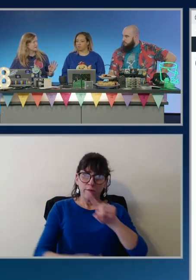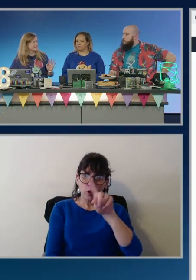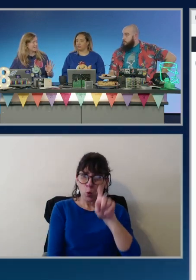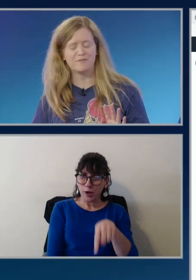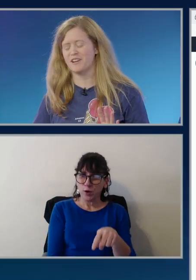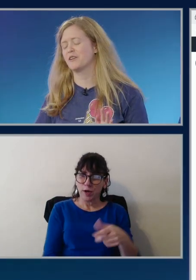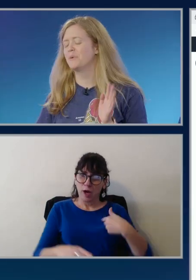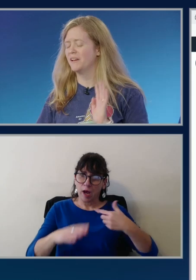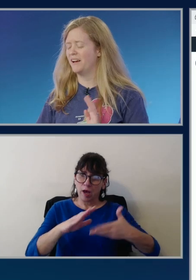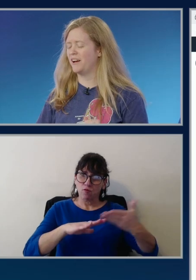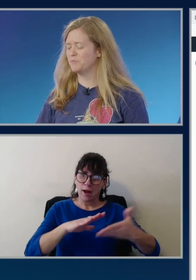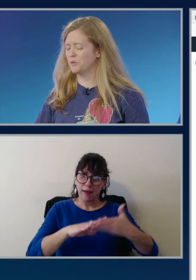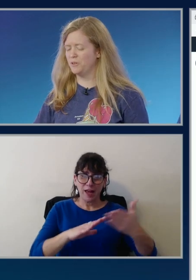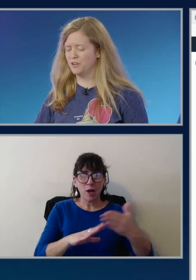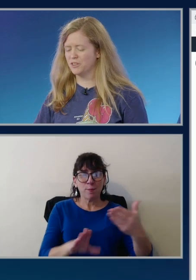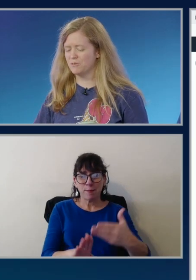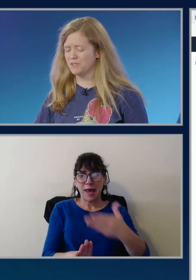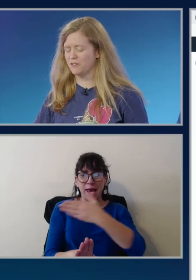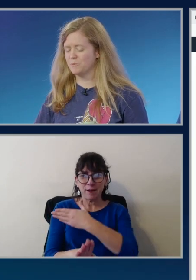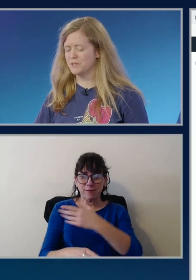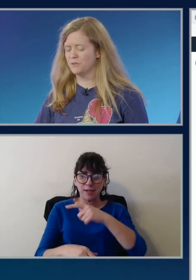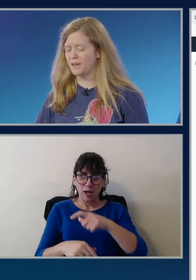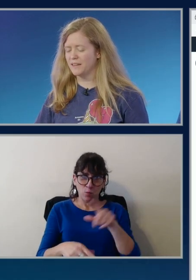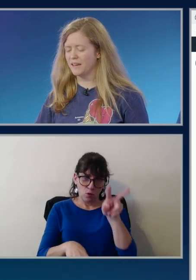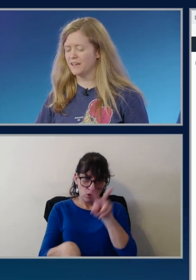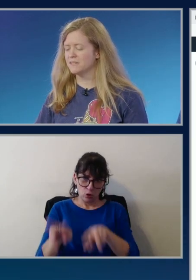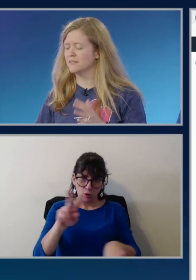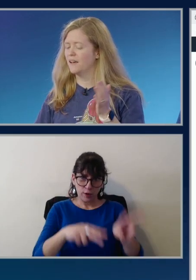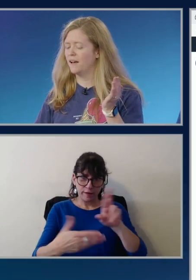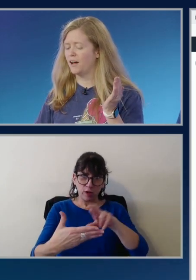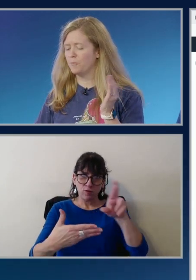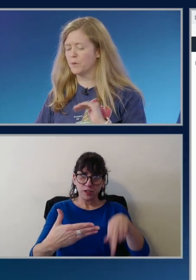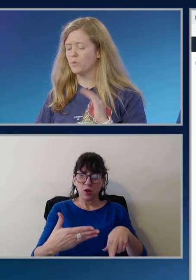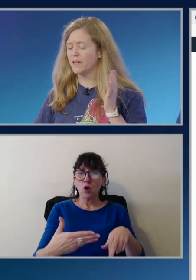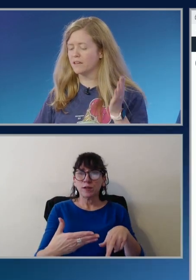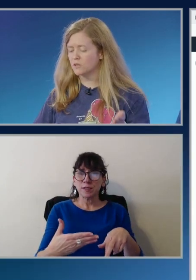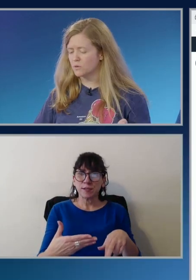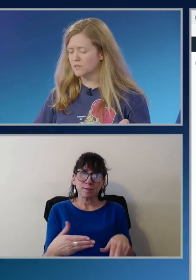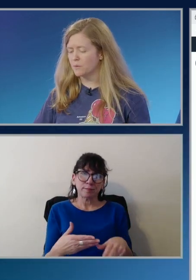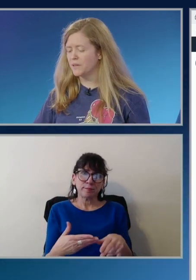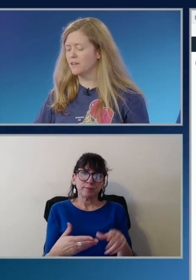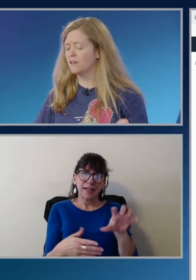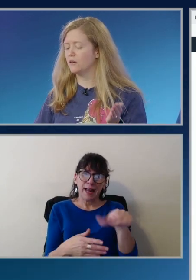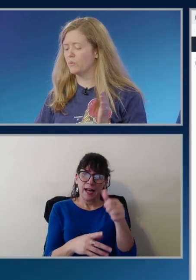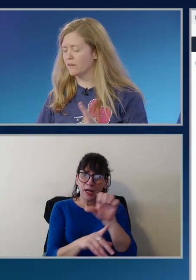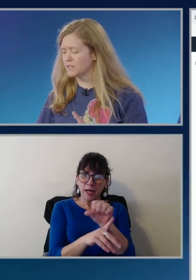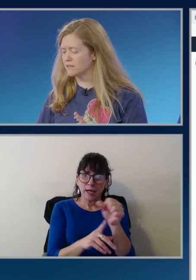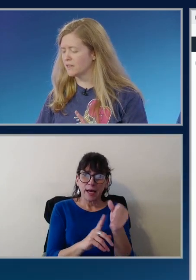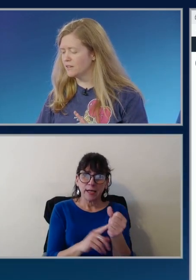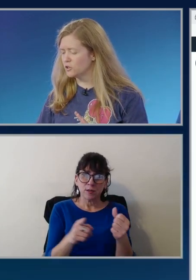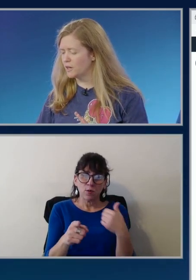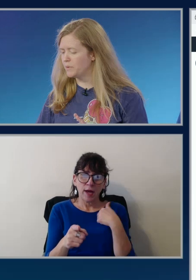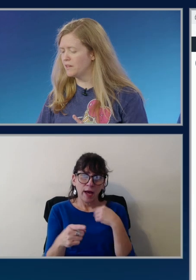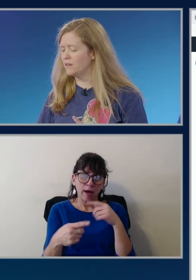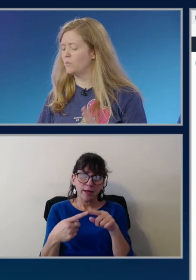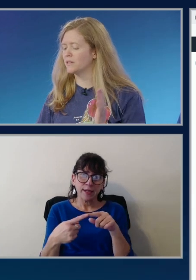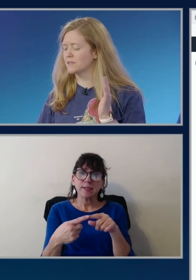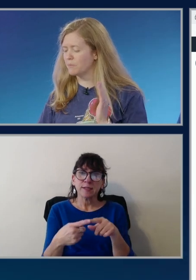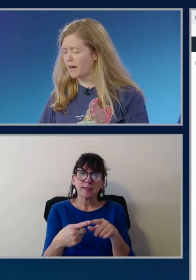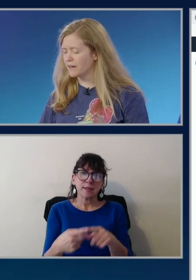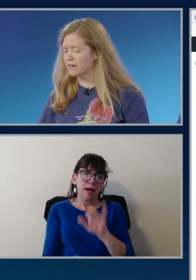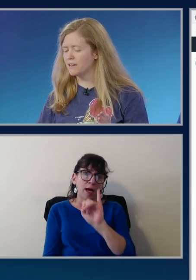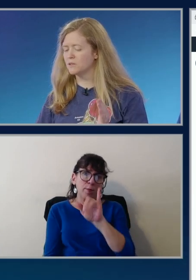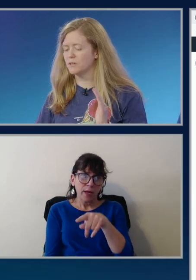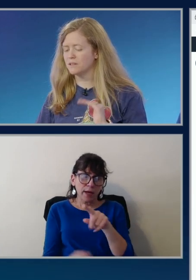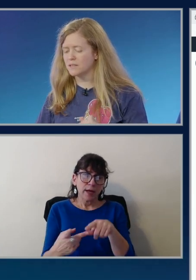these queries ahead of time. Okay. So we'll look at the result. But so in any case, we get a source IP, we have a destination IP, we can